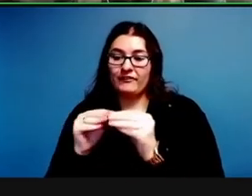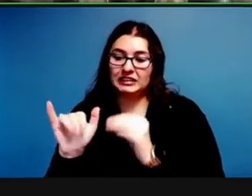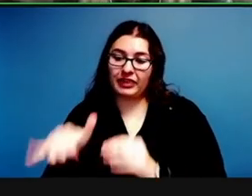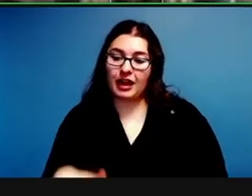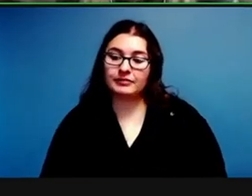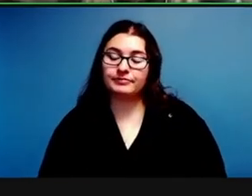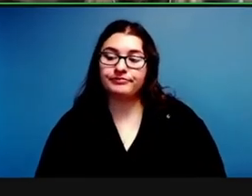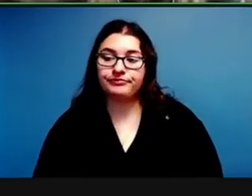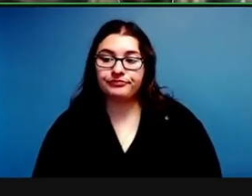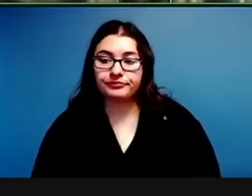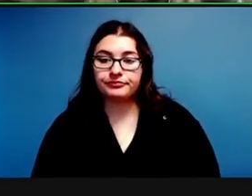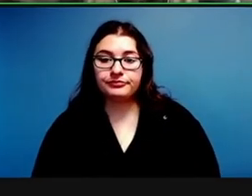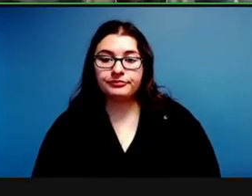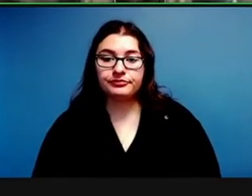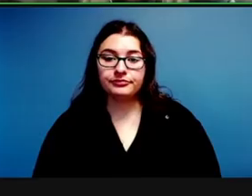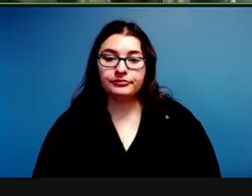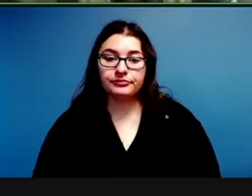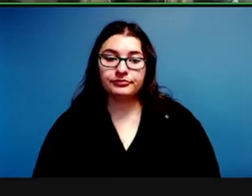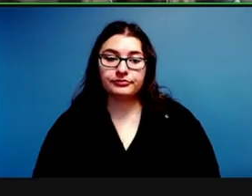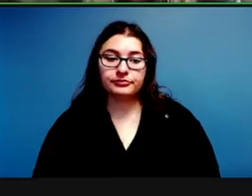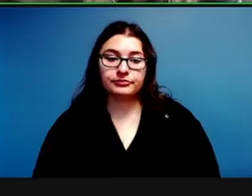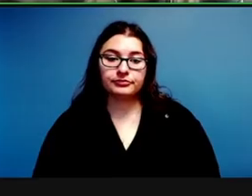it.